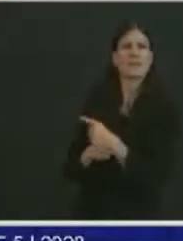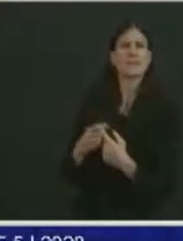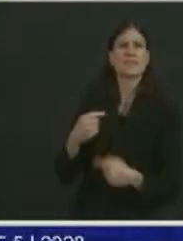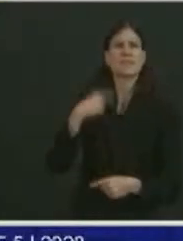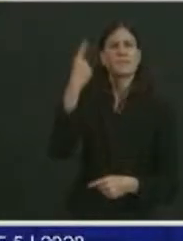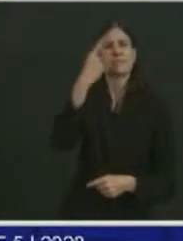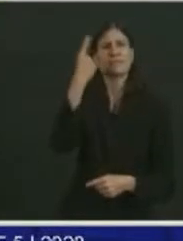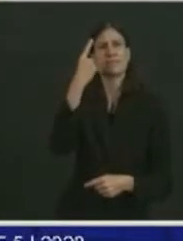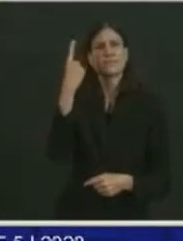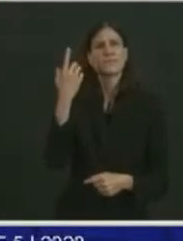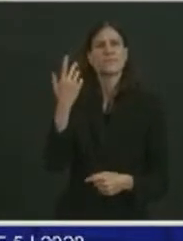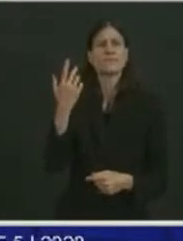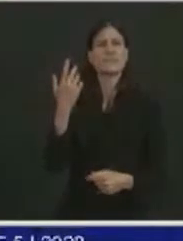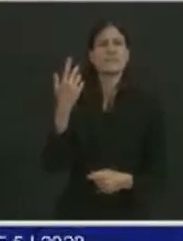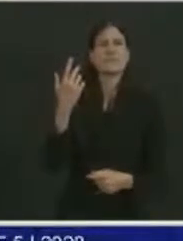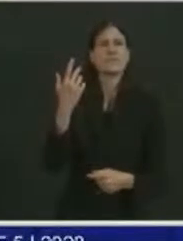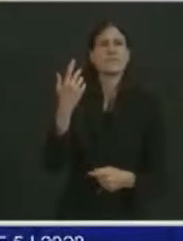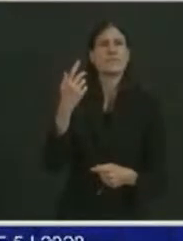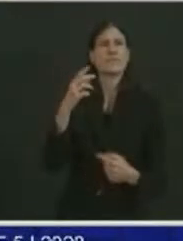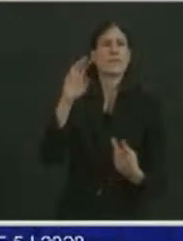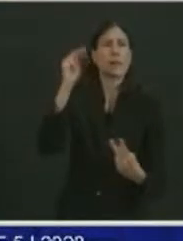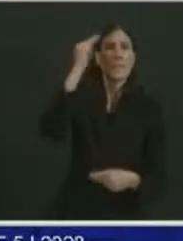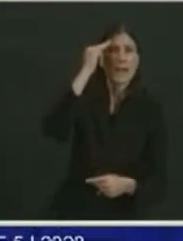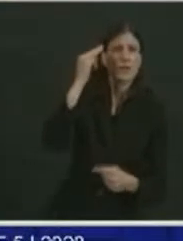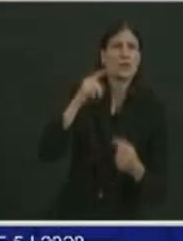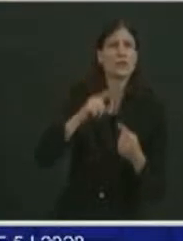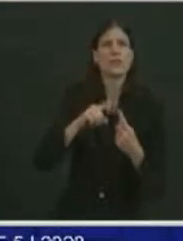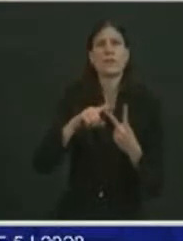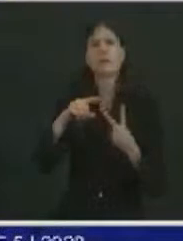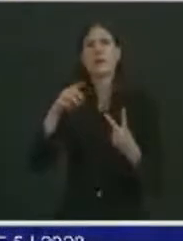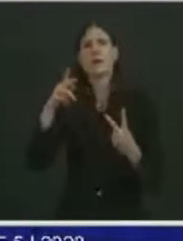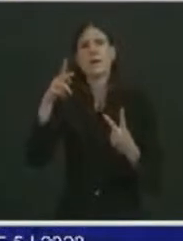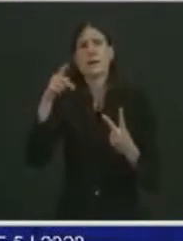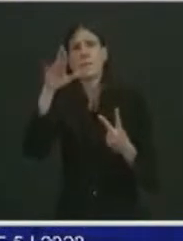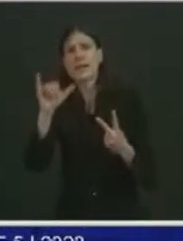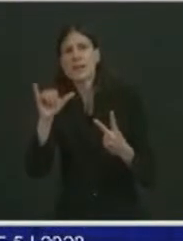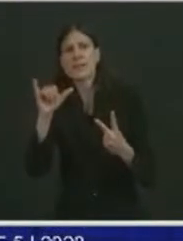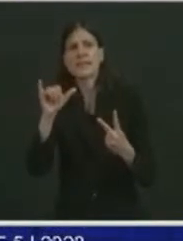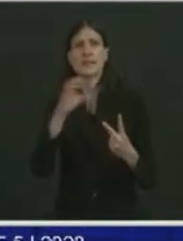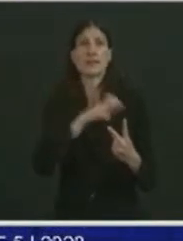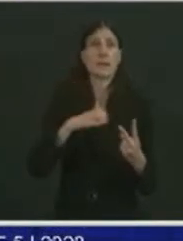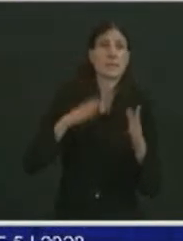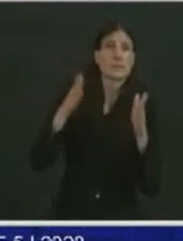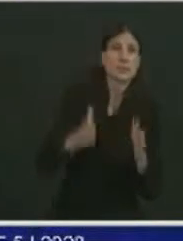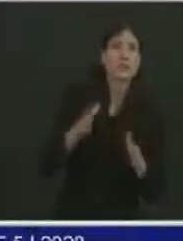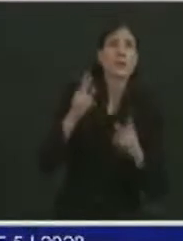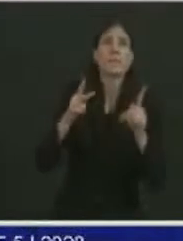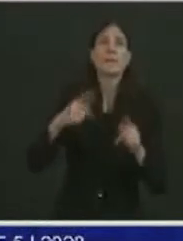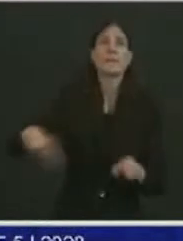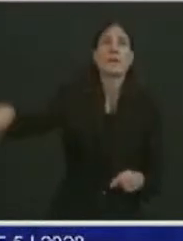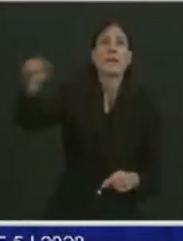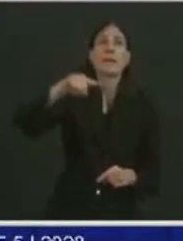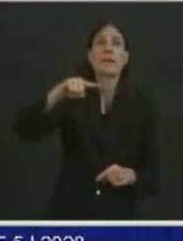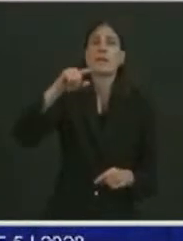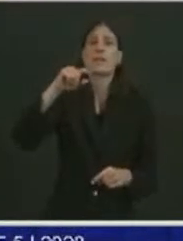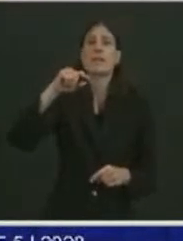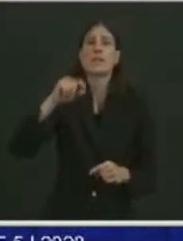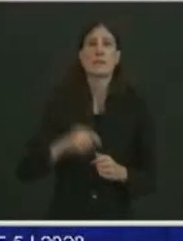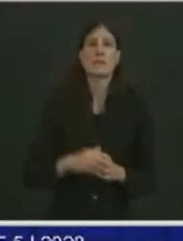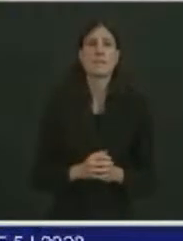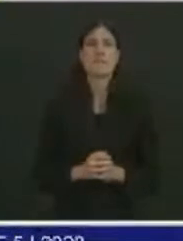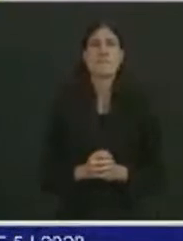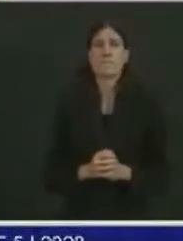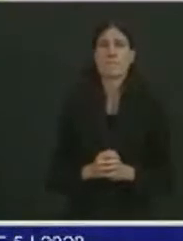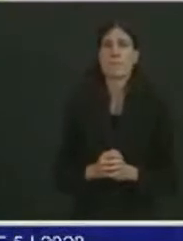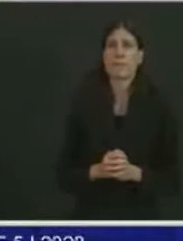perspective, folks coming in from outside of Providence, there's really nowhere to park right now. How would you advise people participate